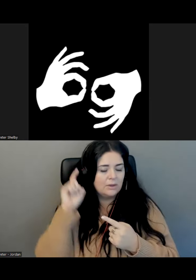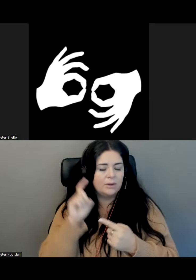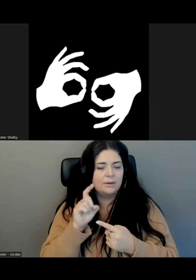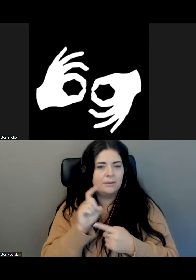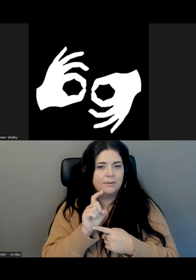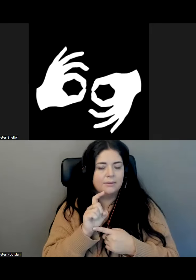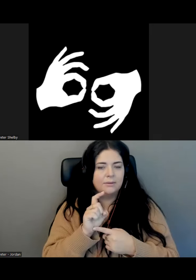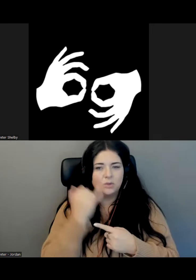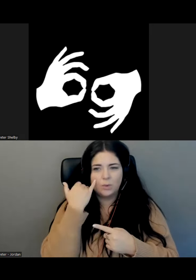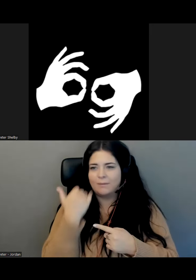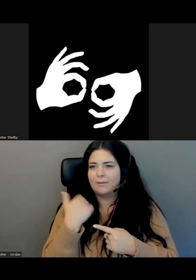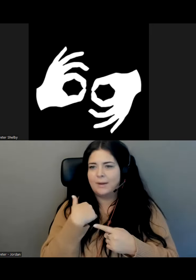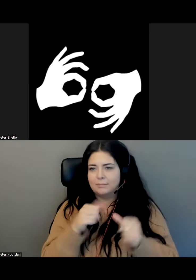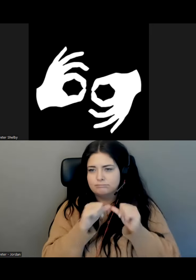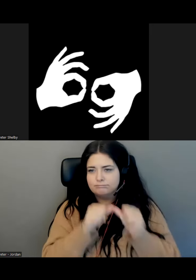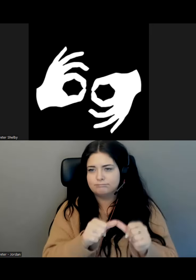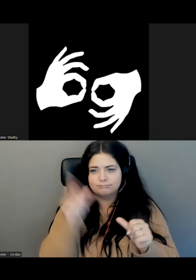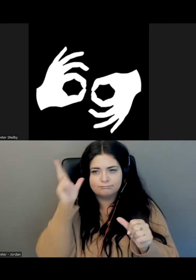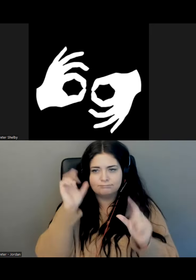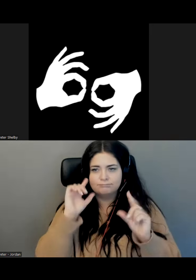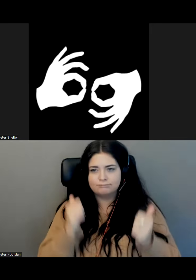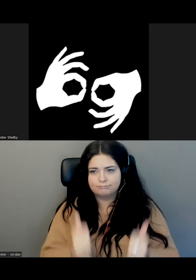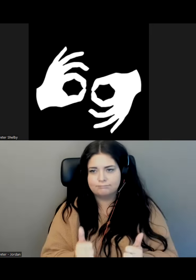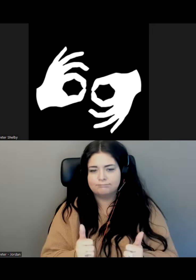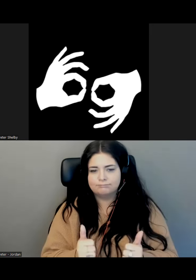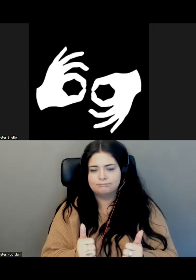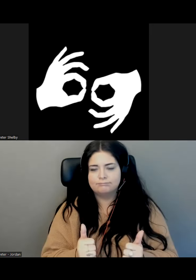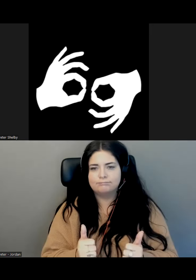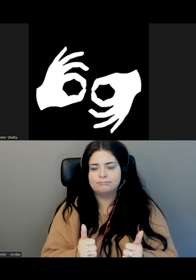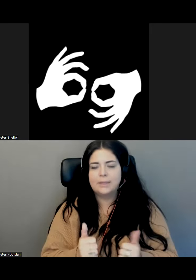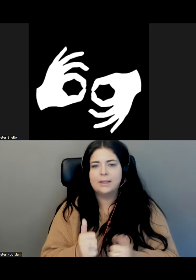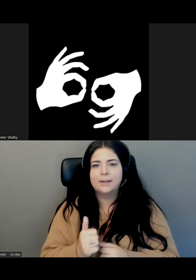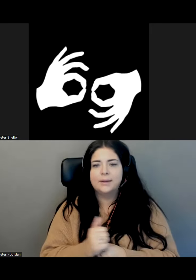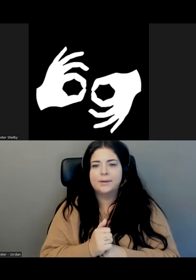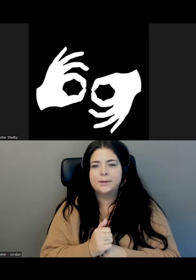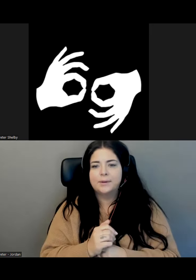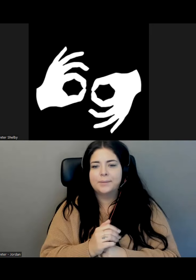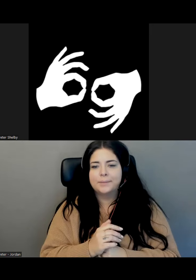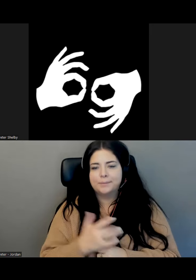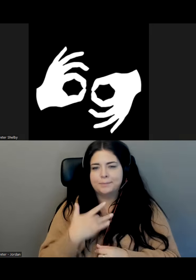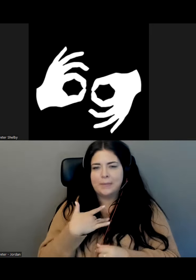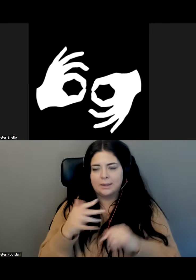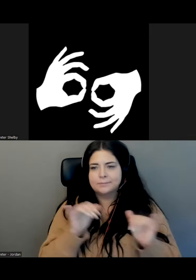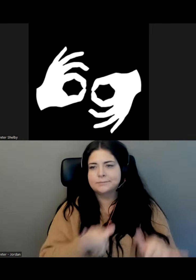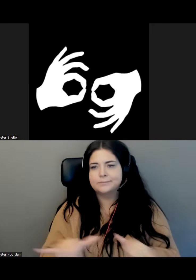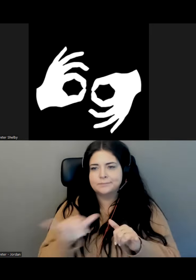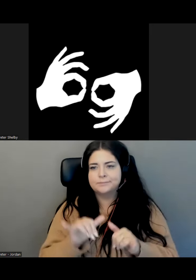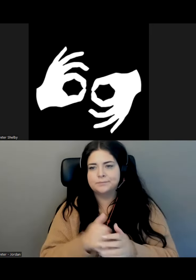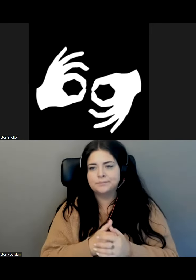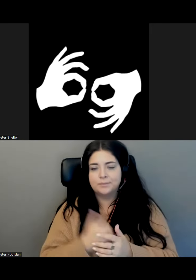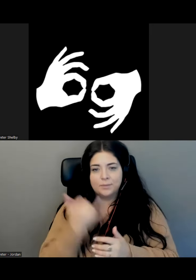permanent hearing loss. So hearing technology that is fit